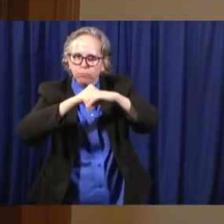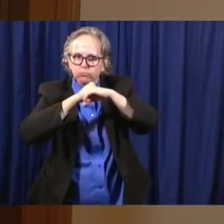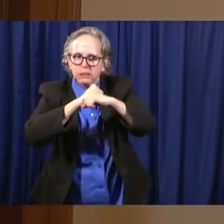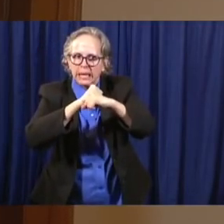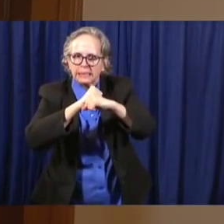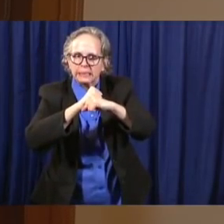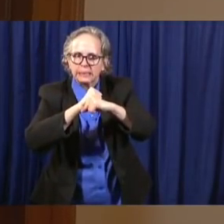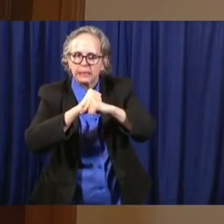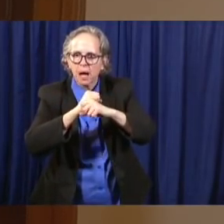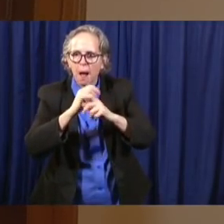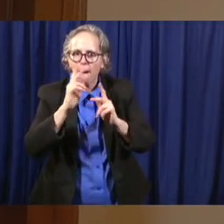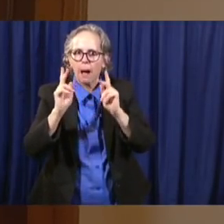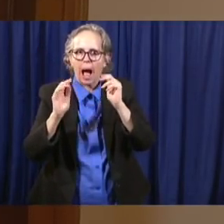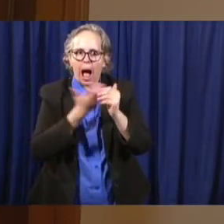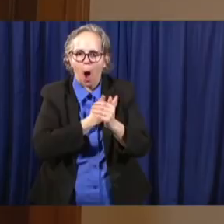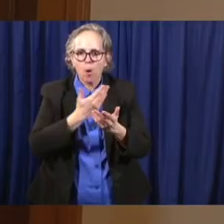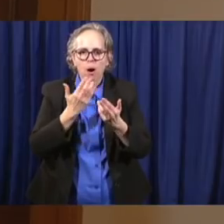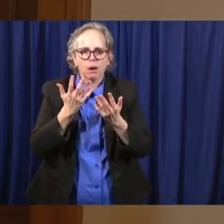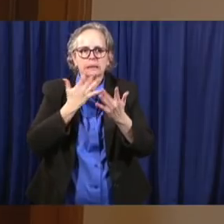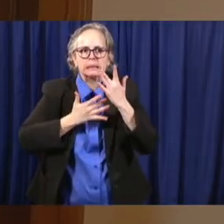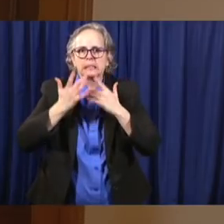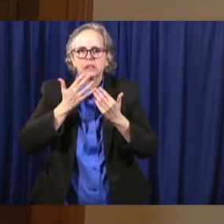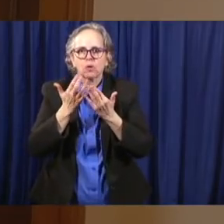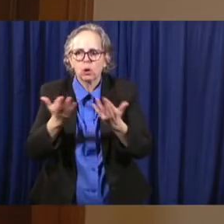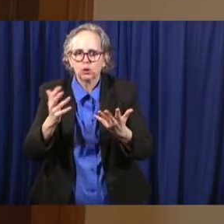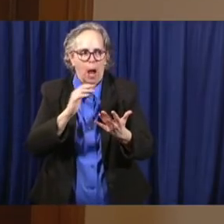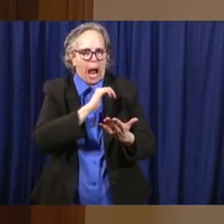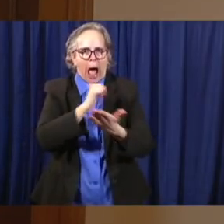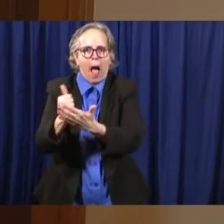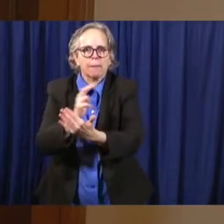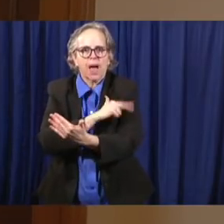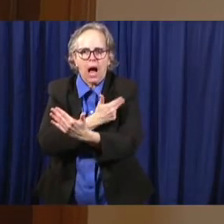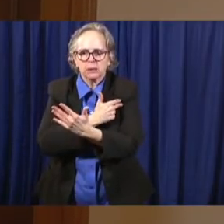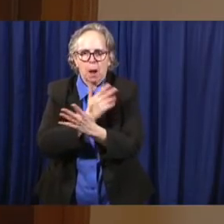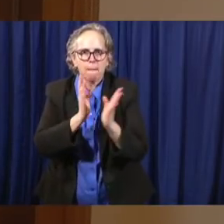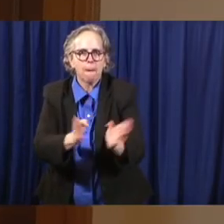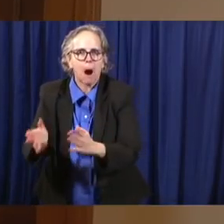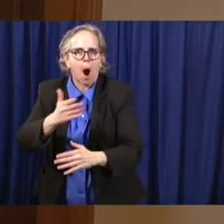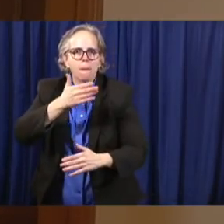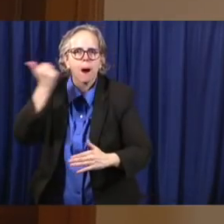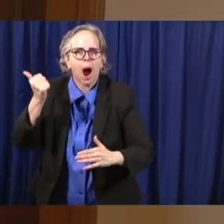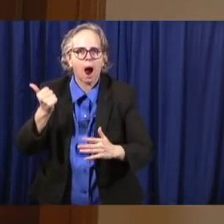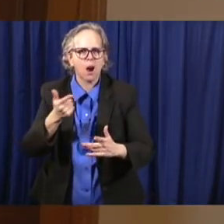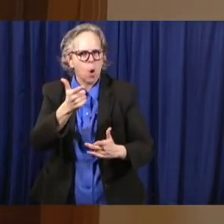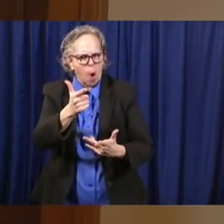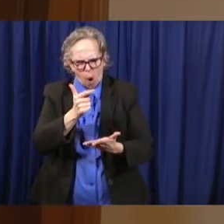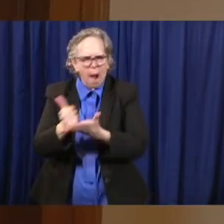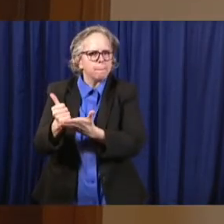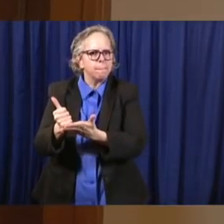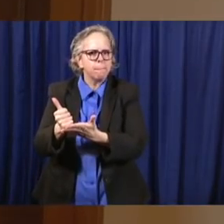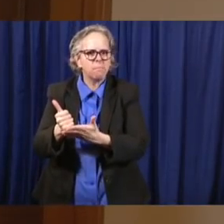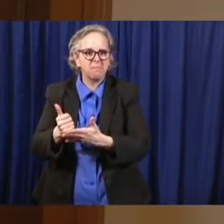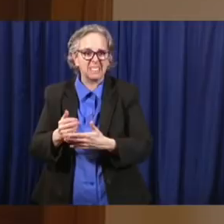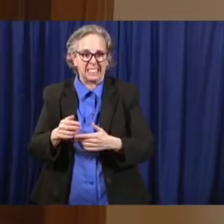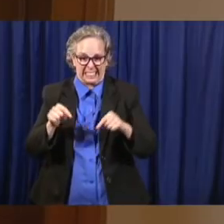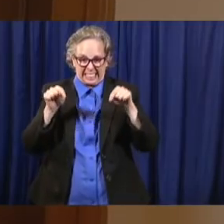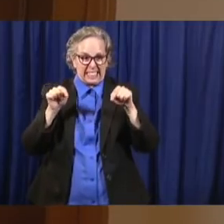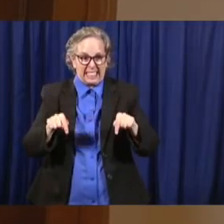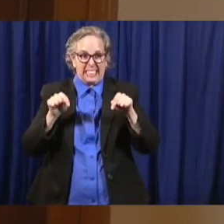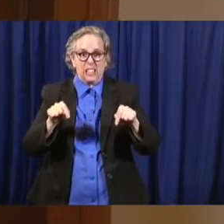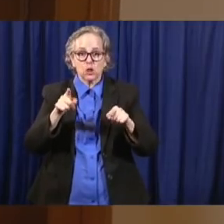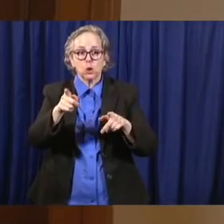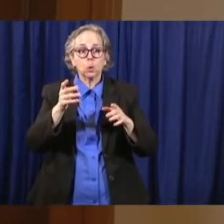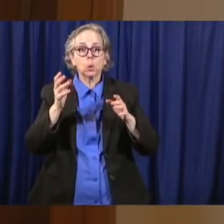this. But the second we let our foot off the gas, the second we are no longer that Category 3 hurricane, it can pick up